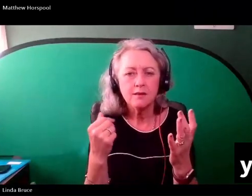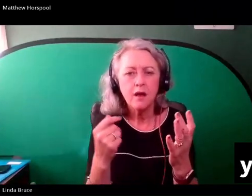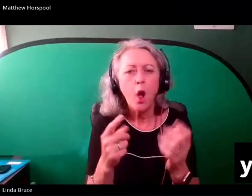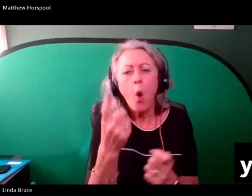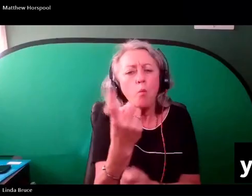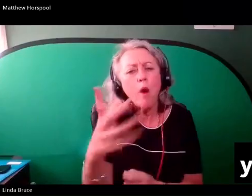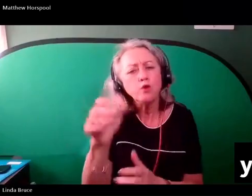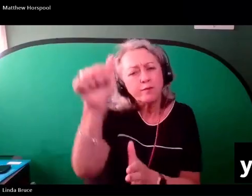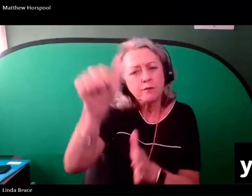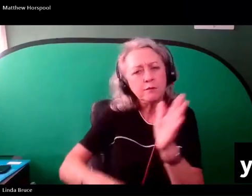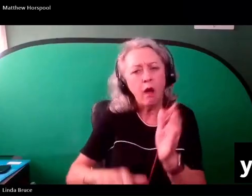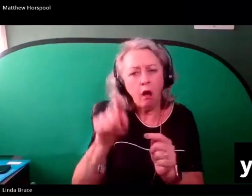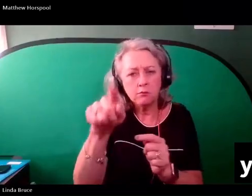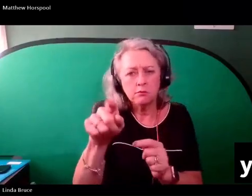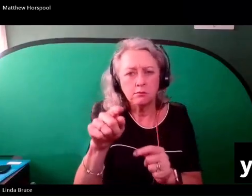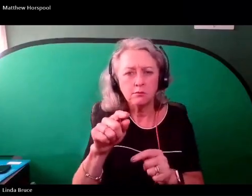you've